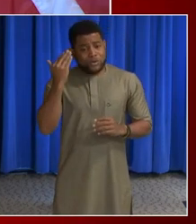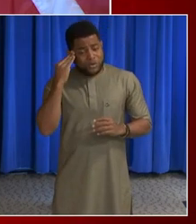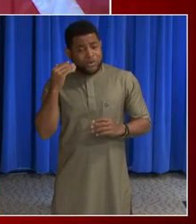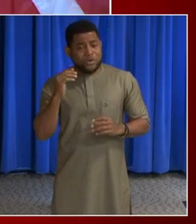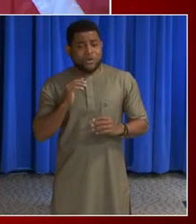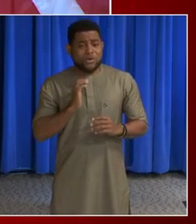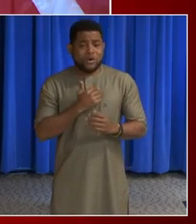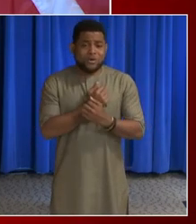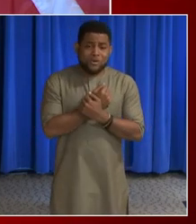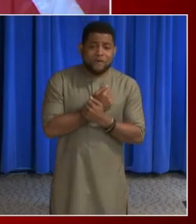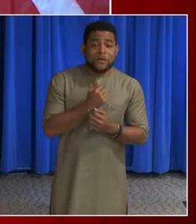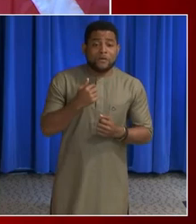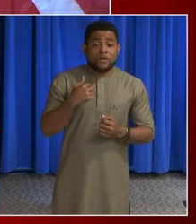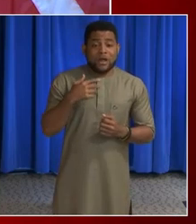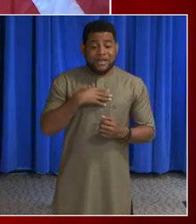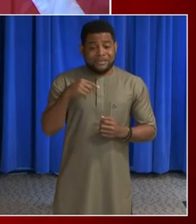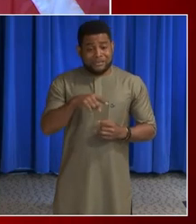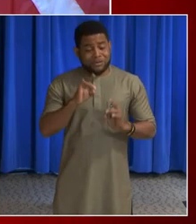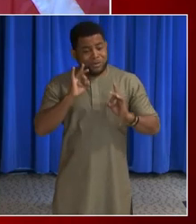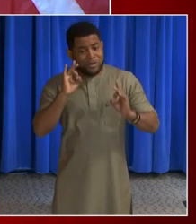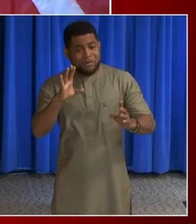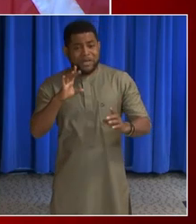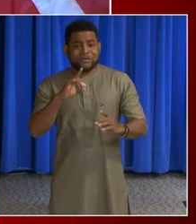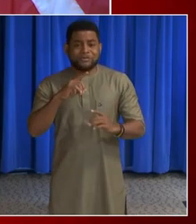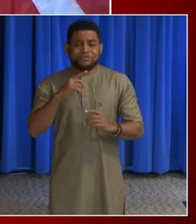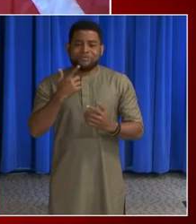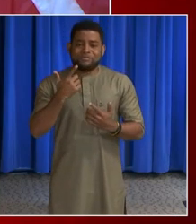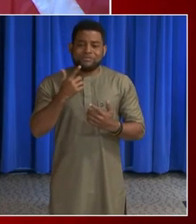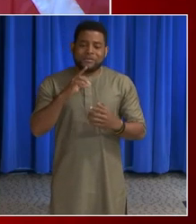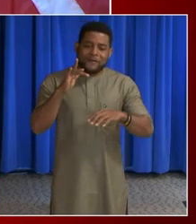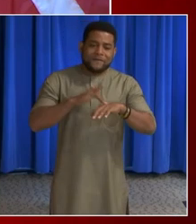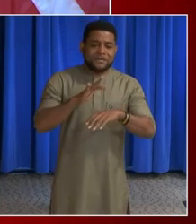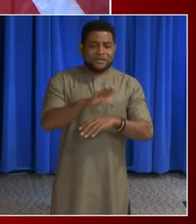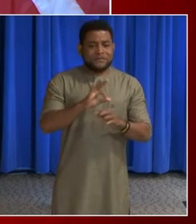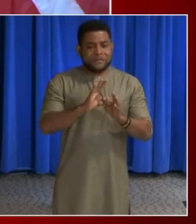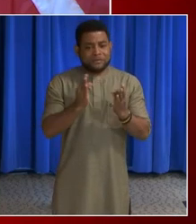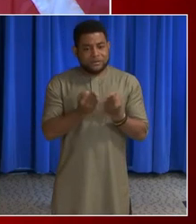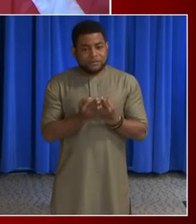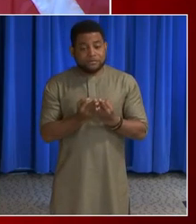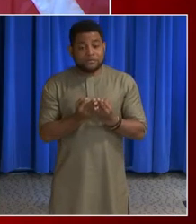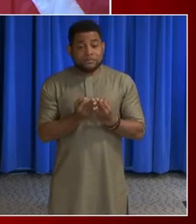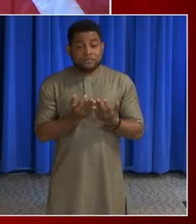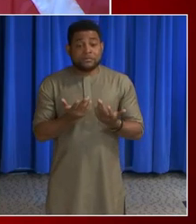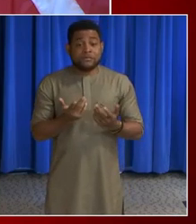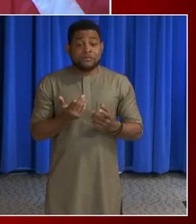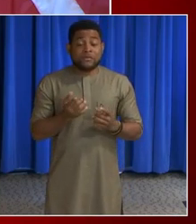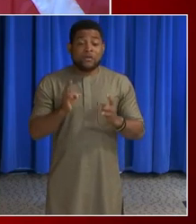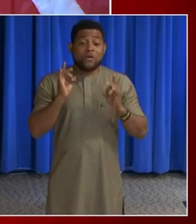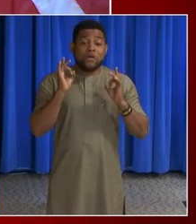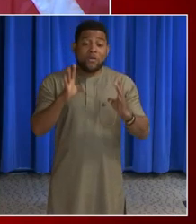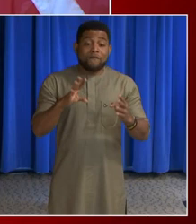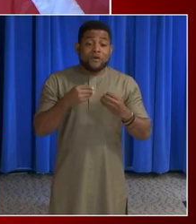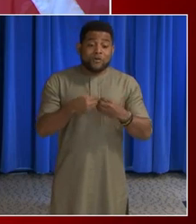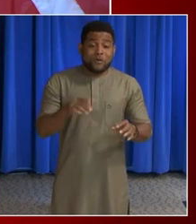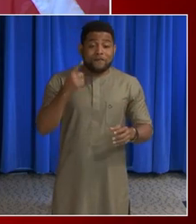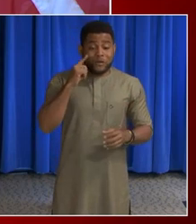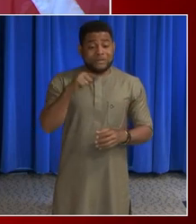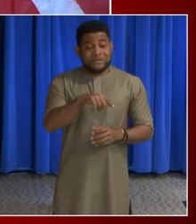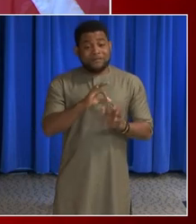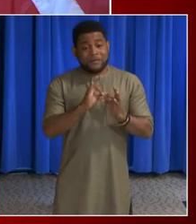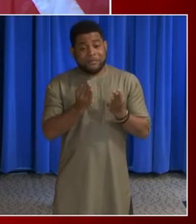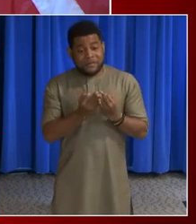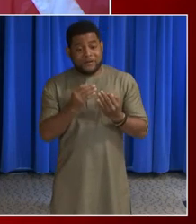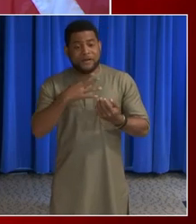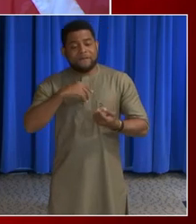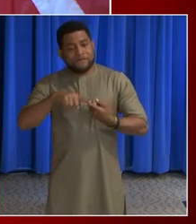a traumatic response for his family, a traumatic loss for his family and friends. I also want